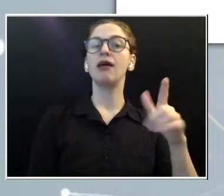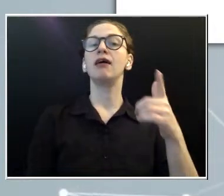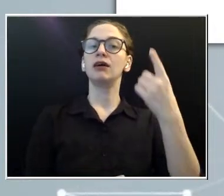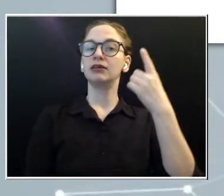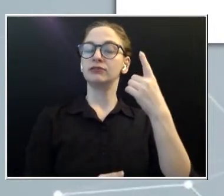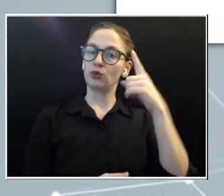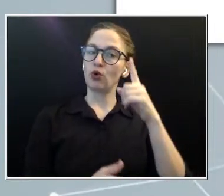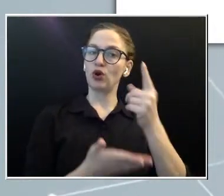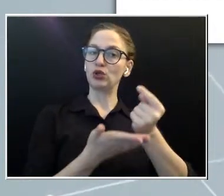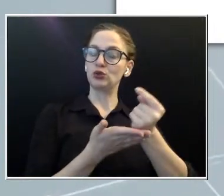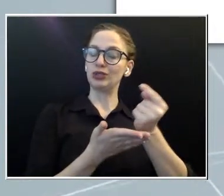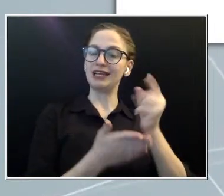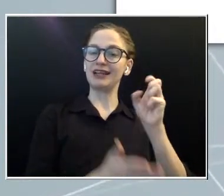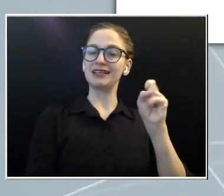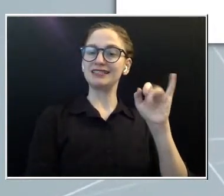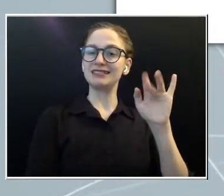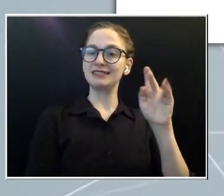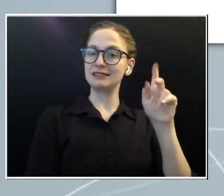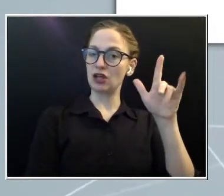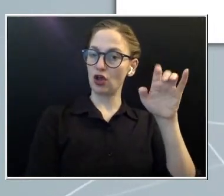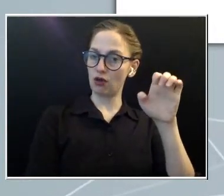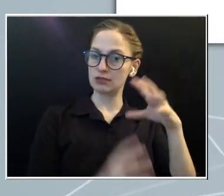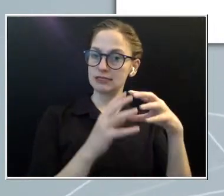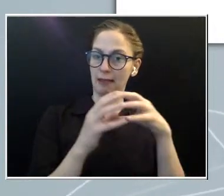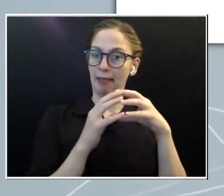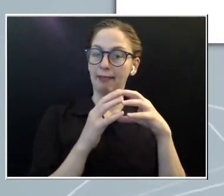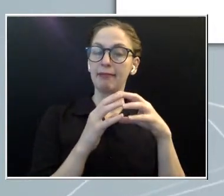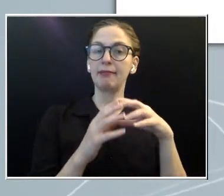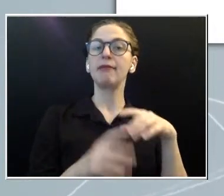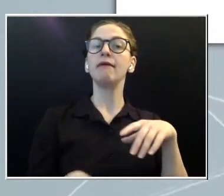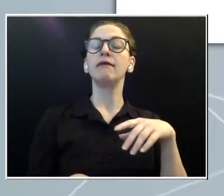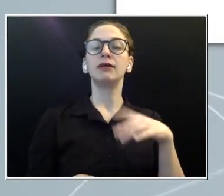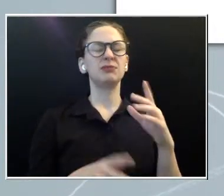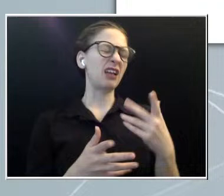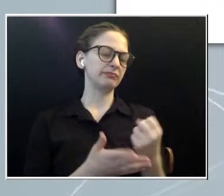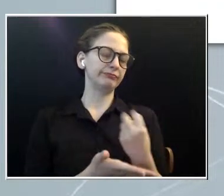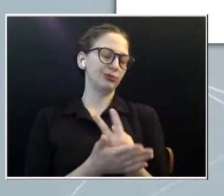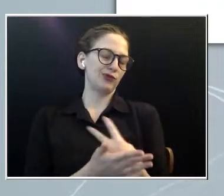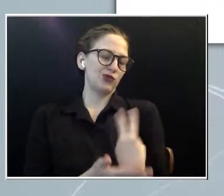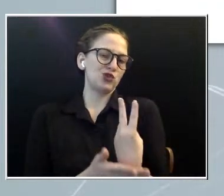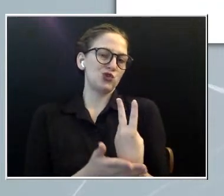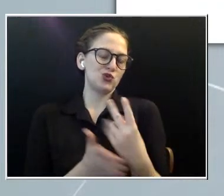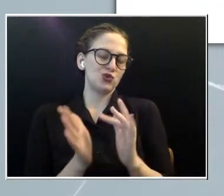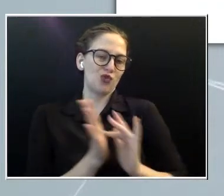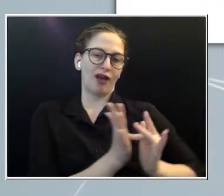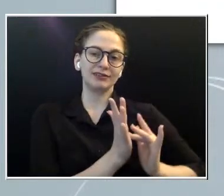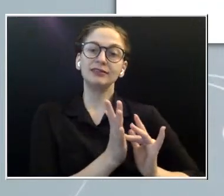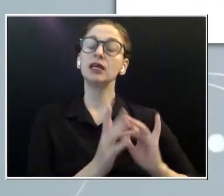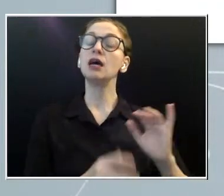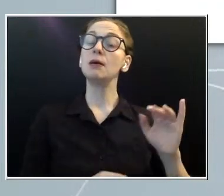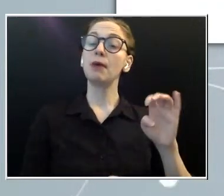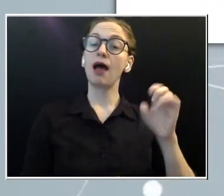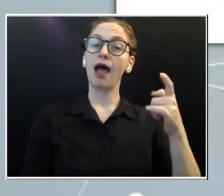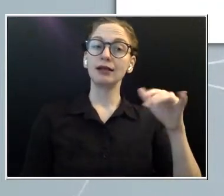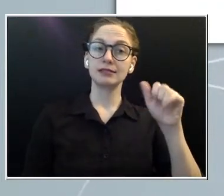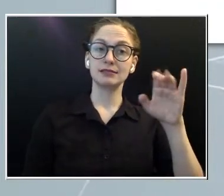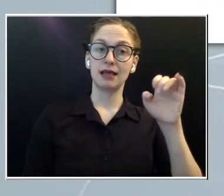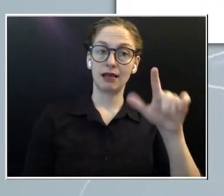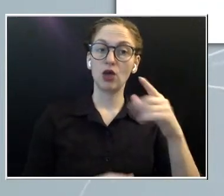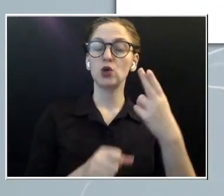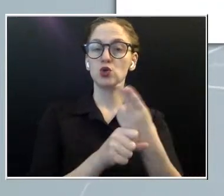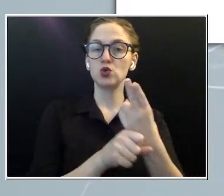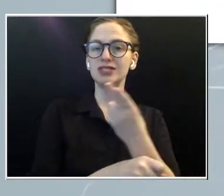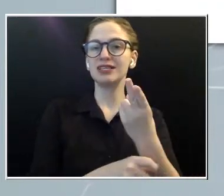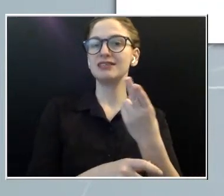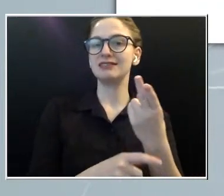moment. Exa-cel uses a gene editing technology called CRISPR, and you may have read there was an article in the Star yesterday about it too. We're going to